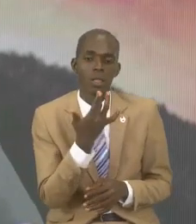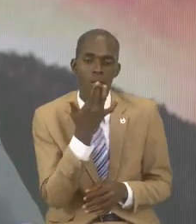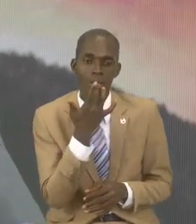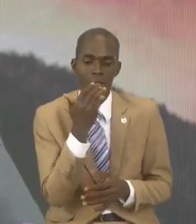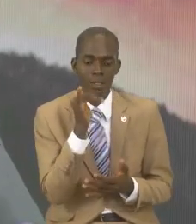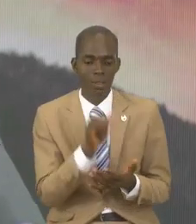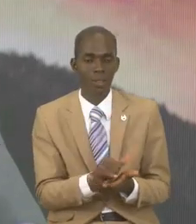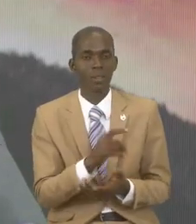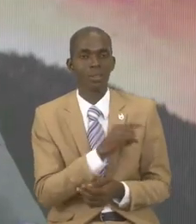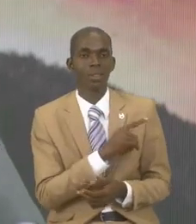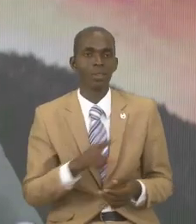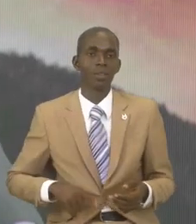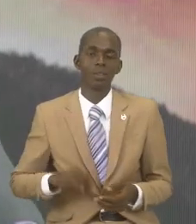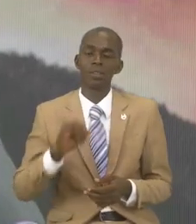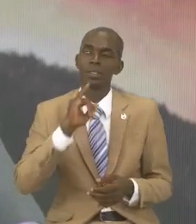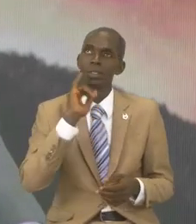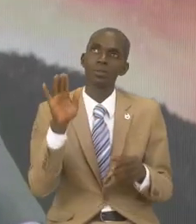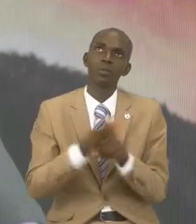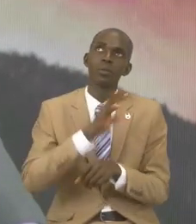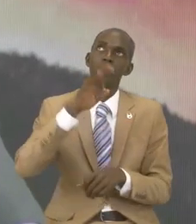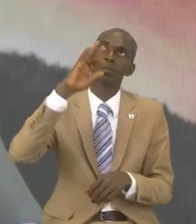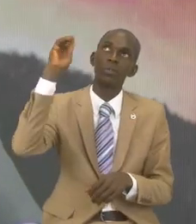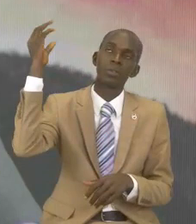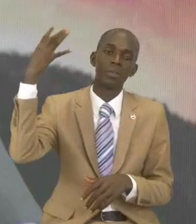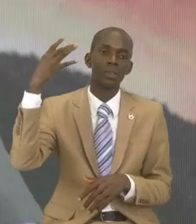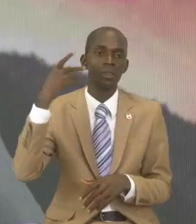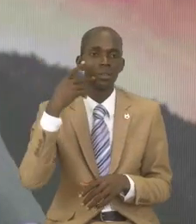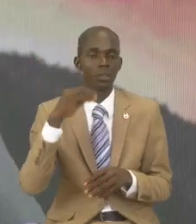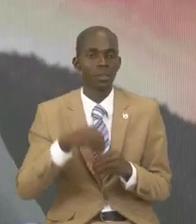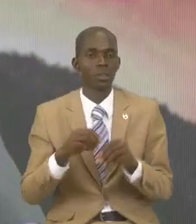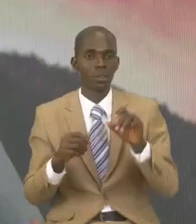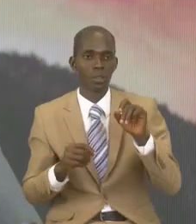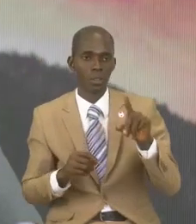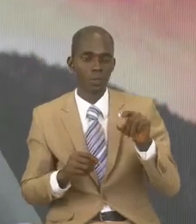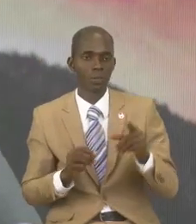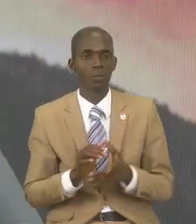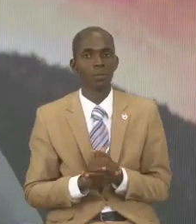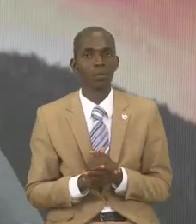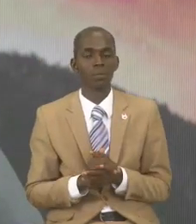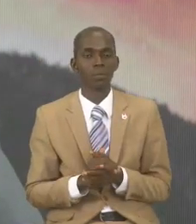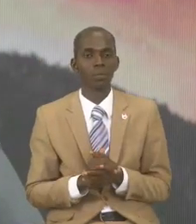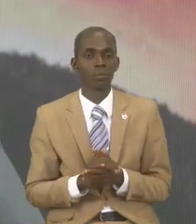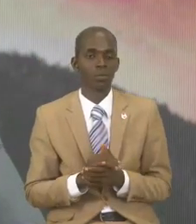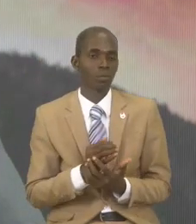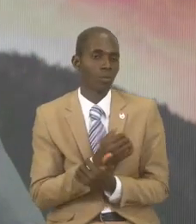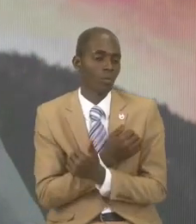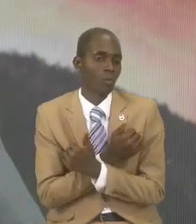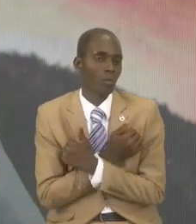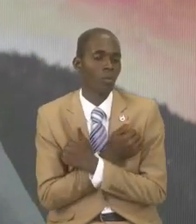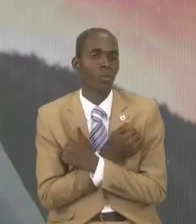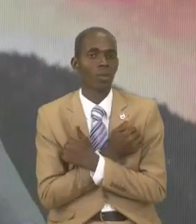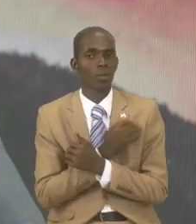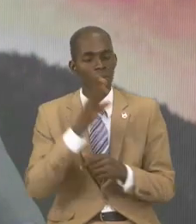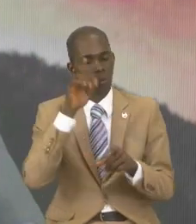Lord is gracious. Look at verse 11. Dearly beloved, I beseech